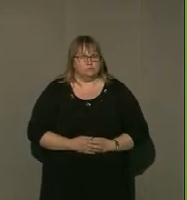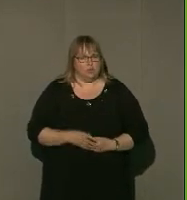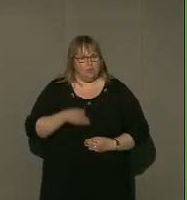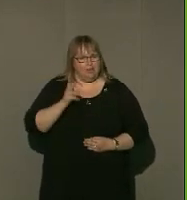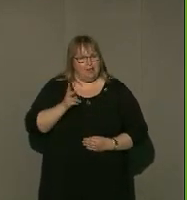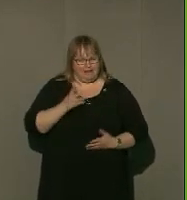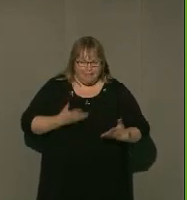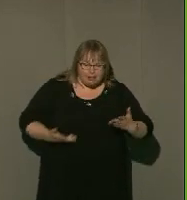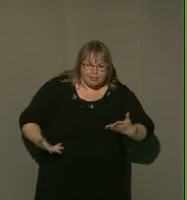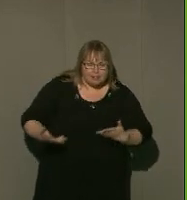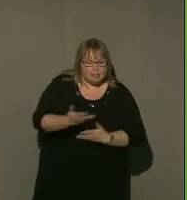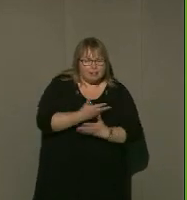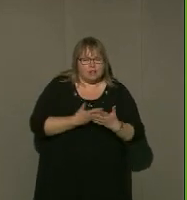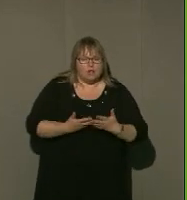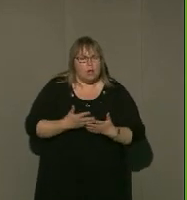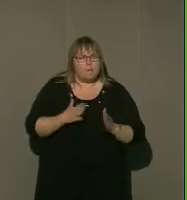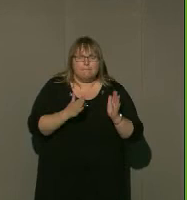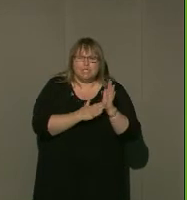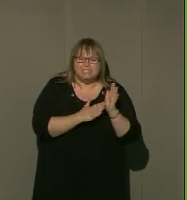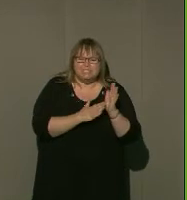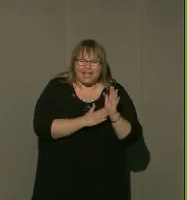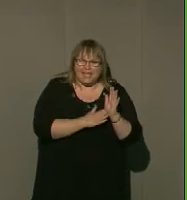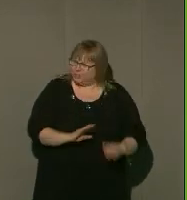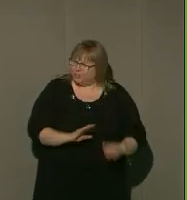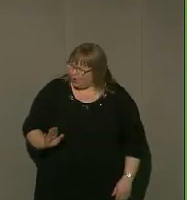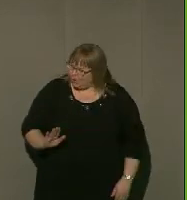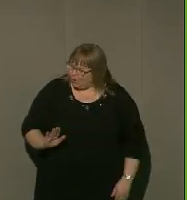Monday at...